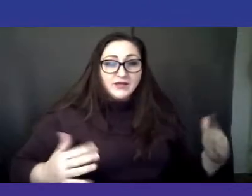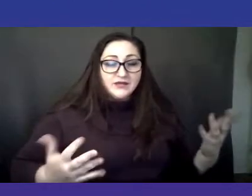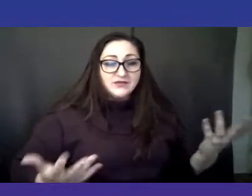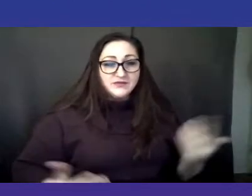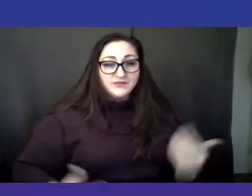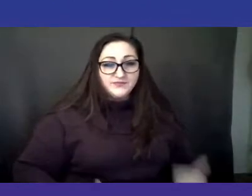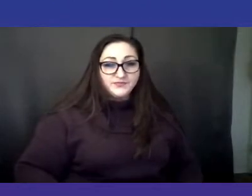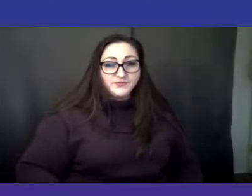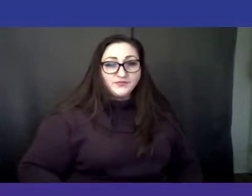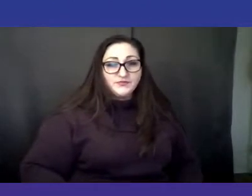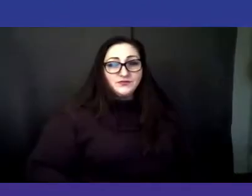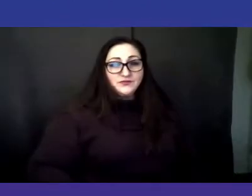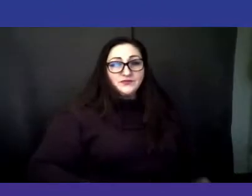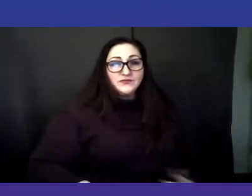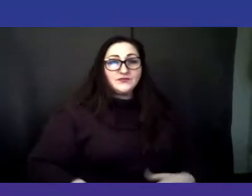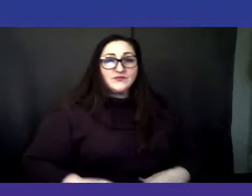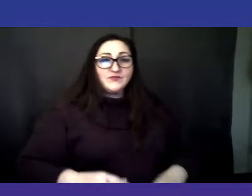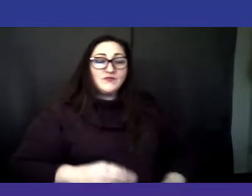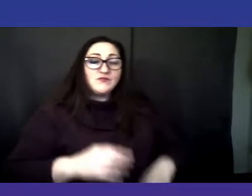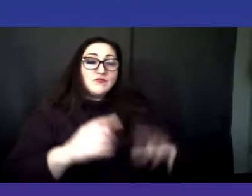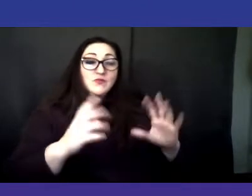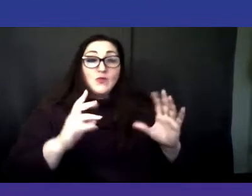the beings around you,